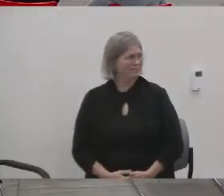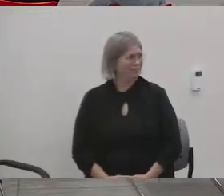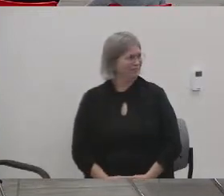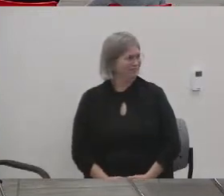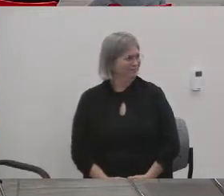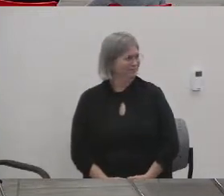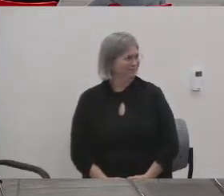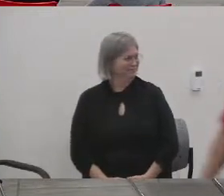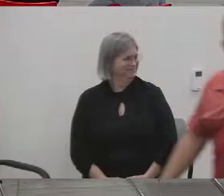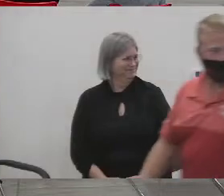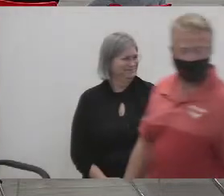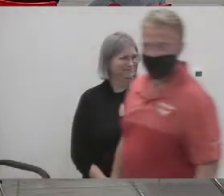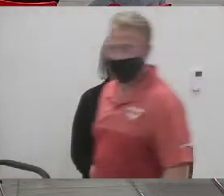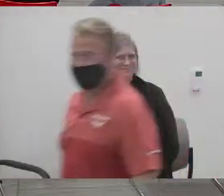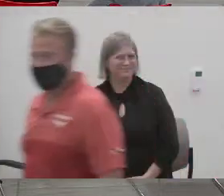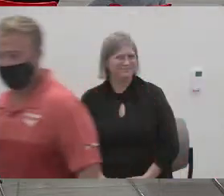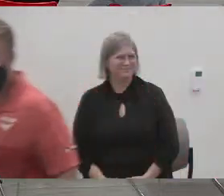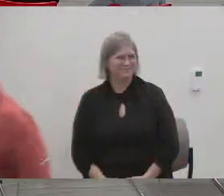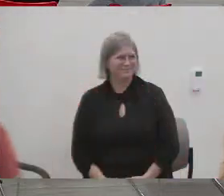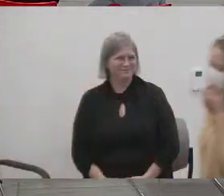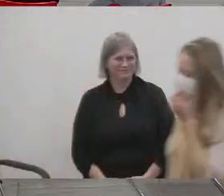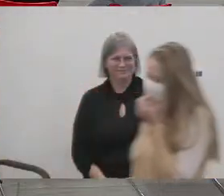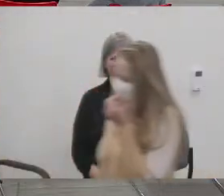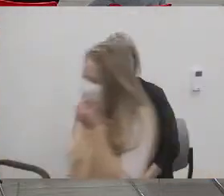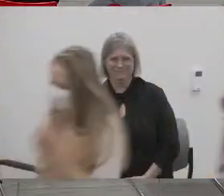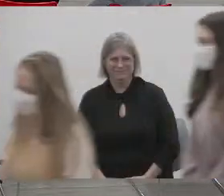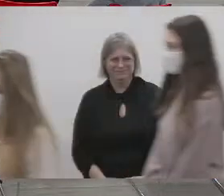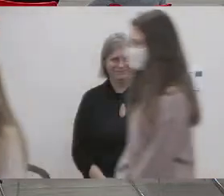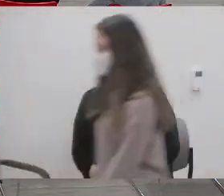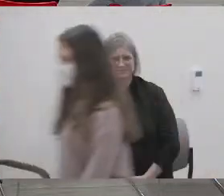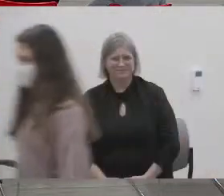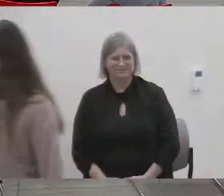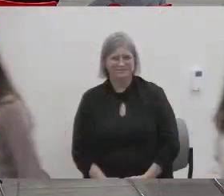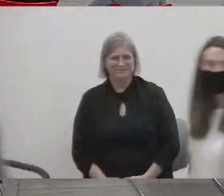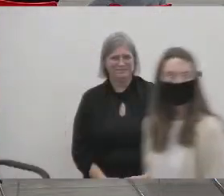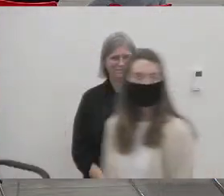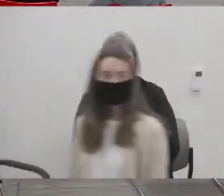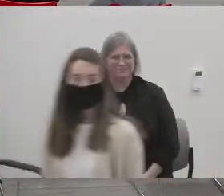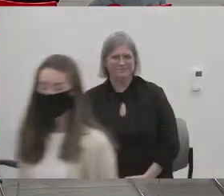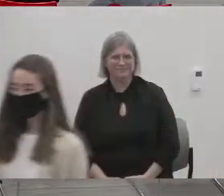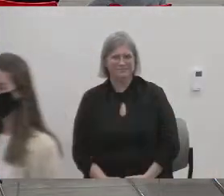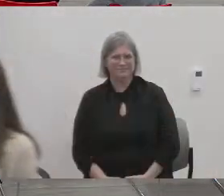Congratulations. Congratulations. Congratulations. Congratulations.